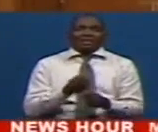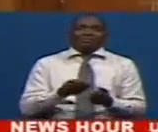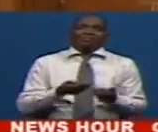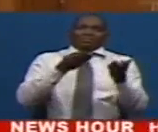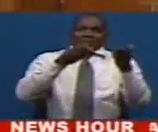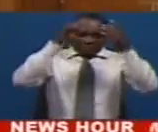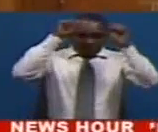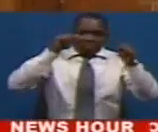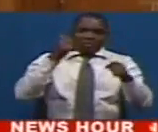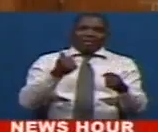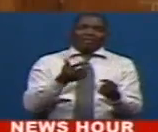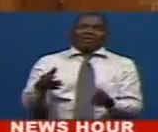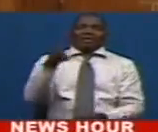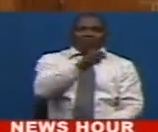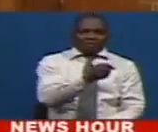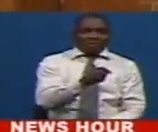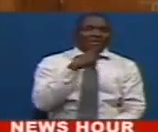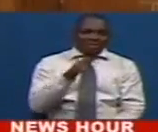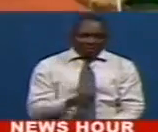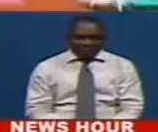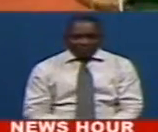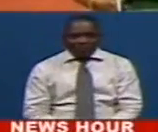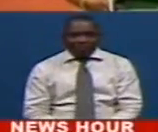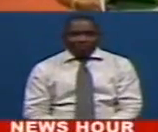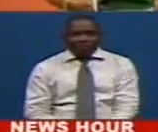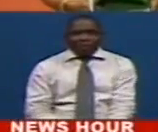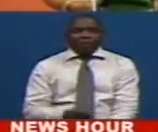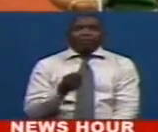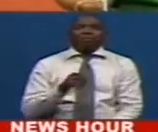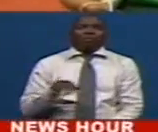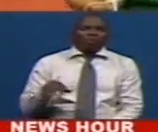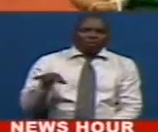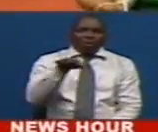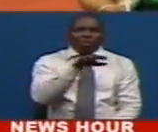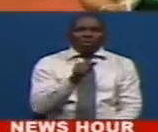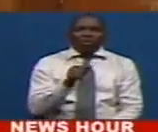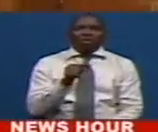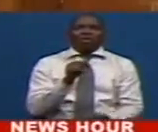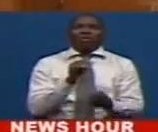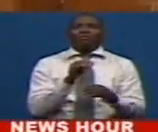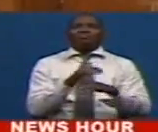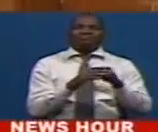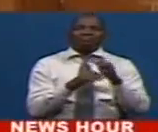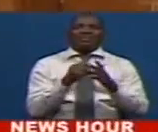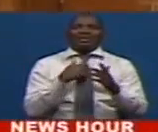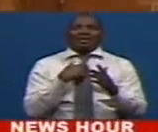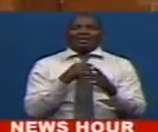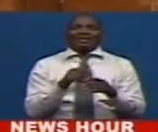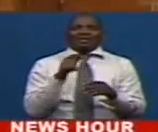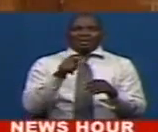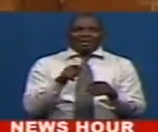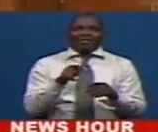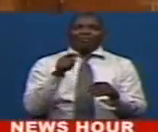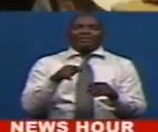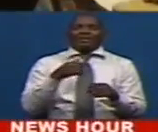President on their appointment, stated that, and I quote, they were all eminently qualified to hold the